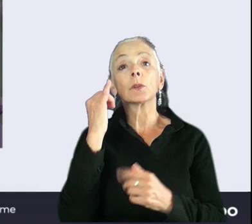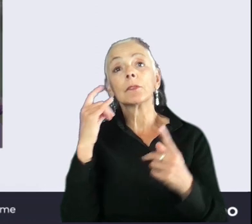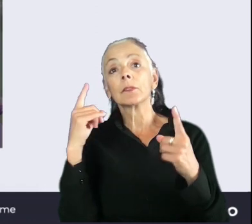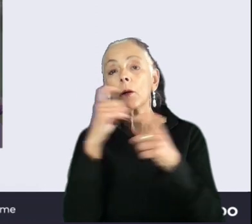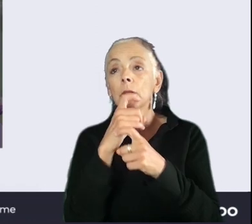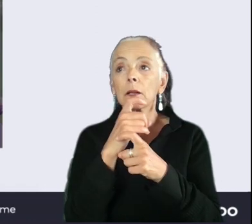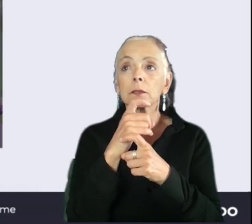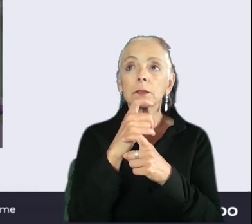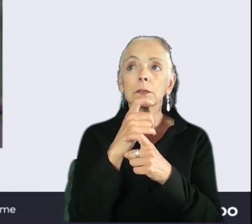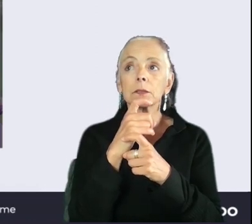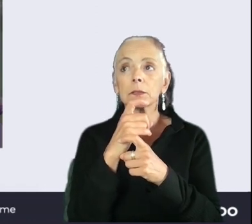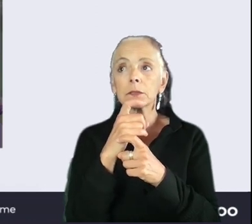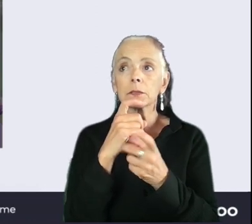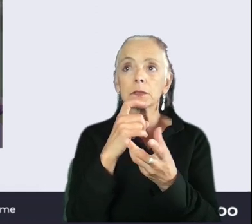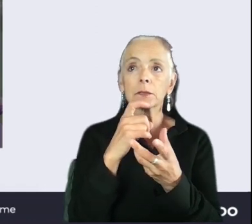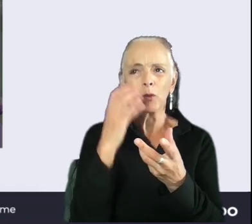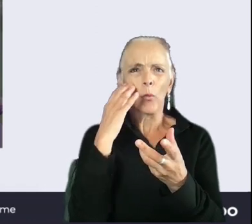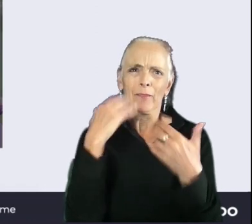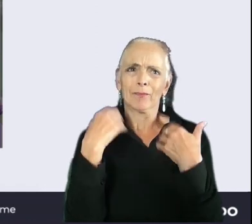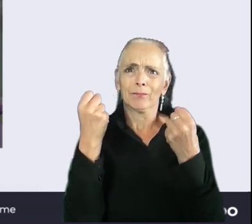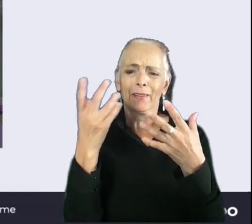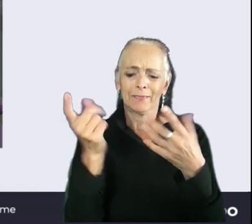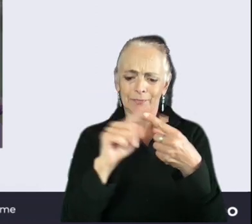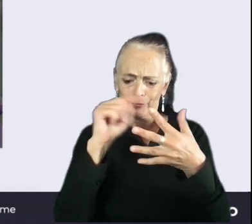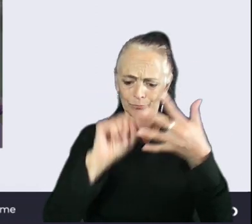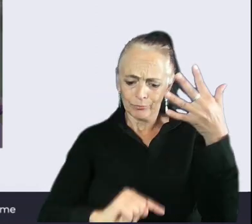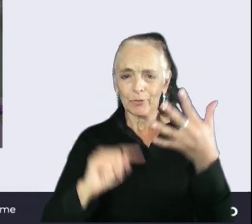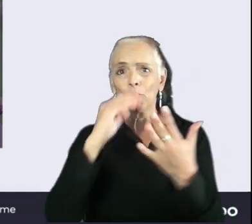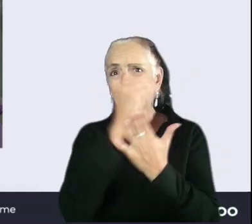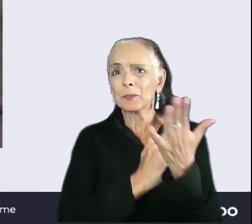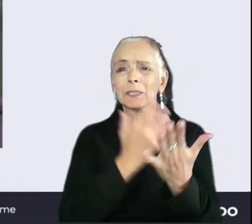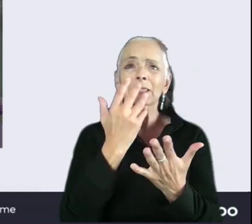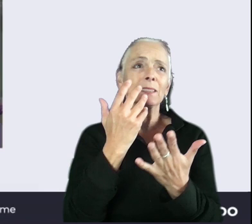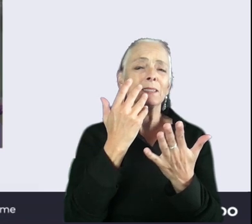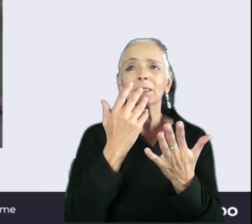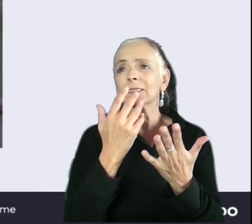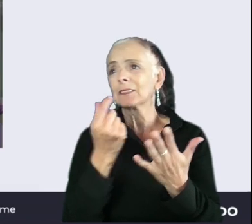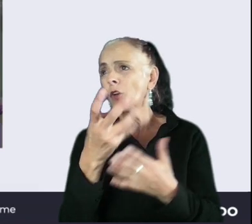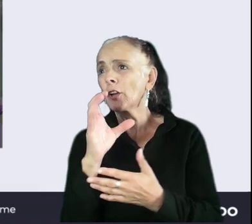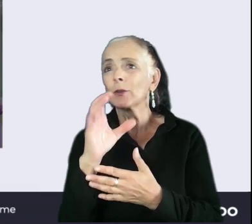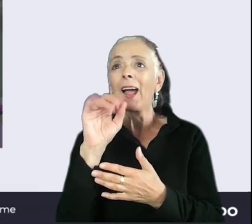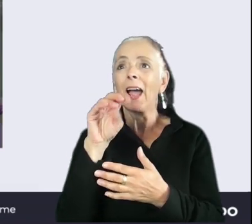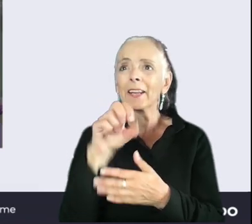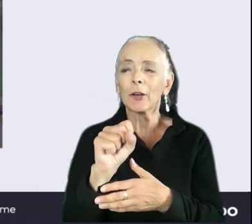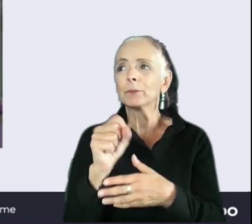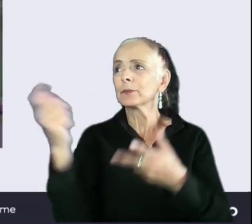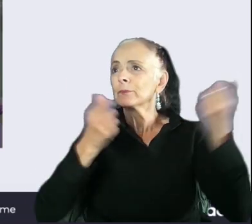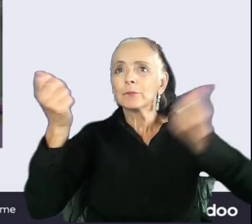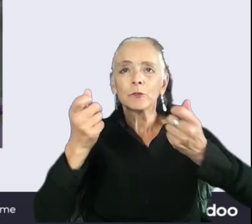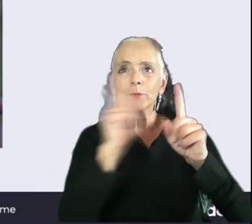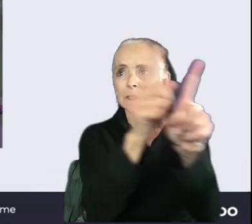that it has a lot of content. So we have tens of different recipes, we have hundreds of different items, and it can come from different